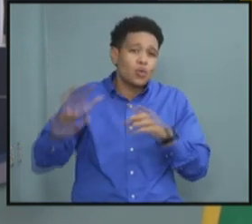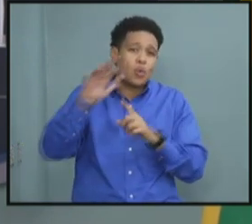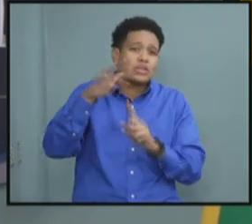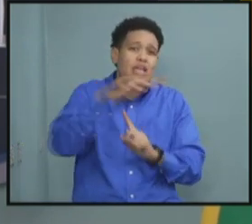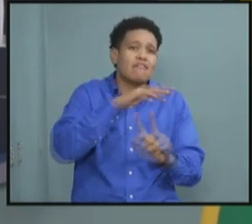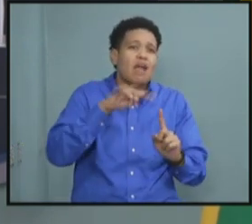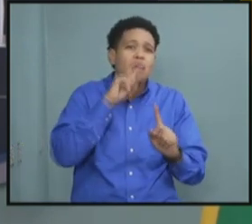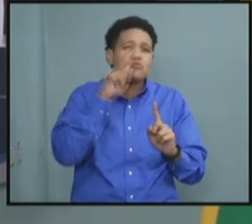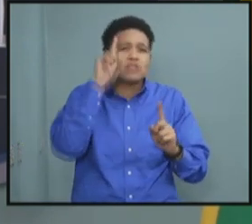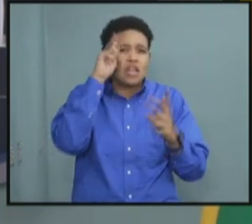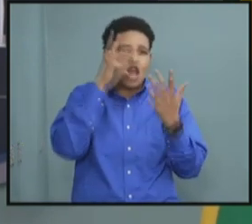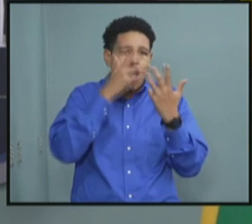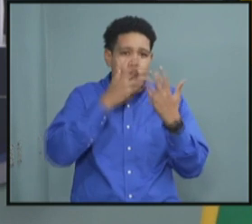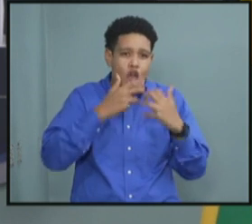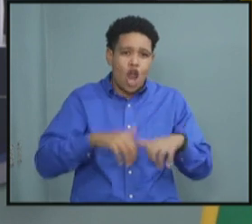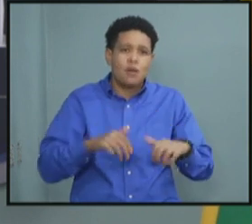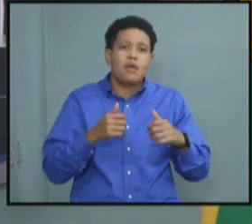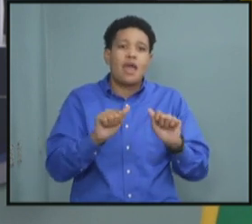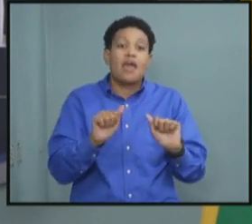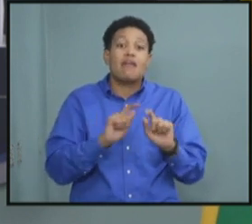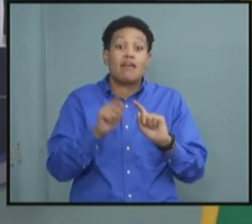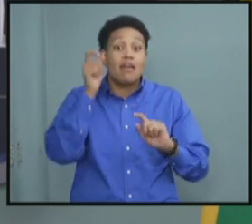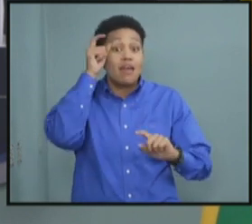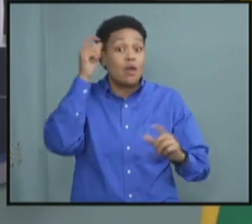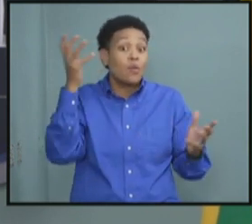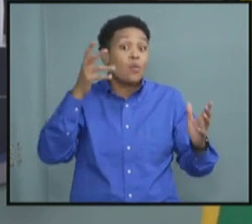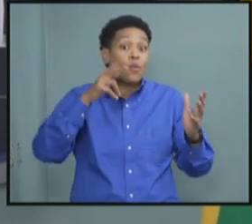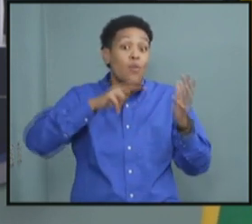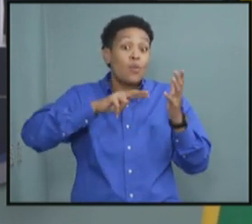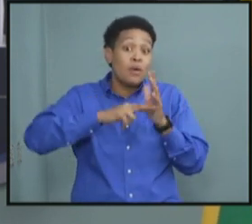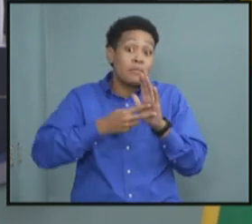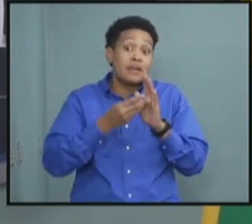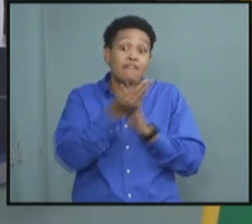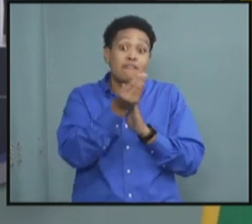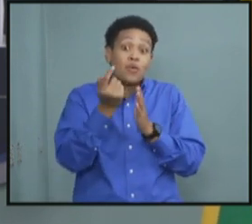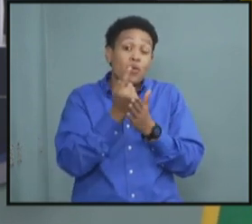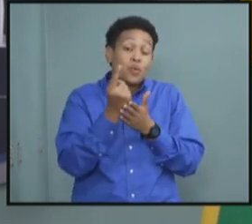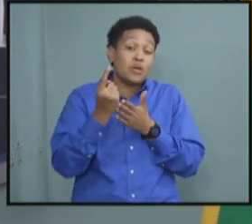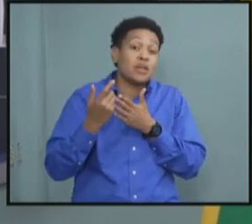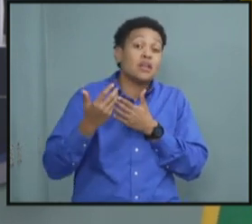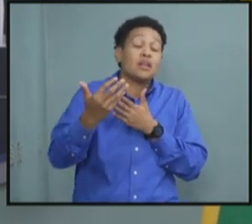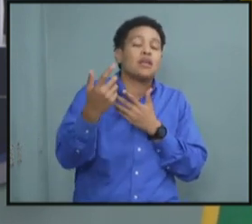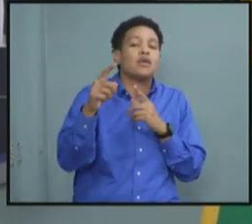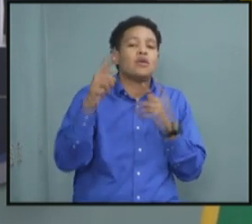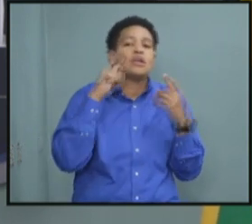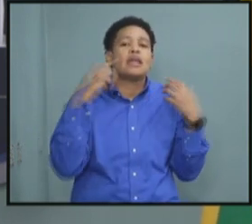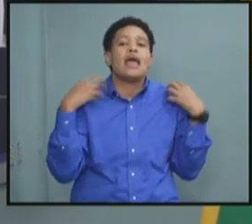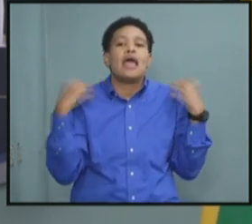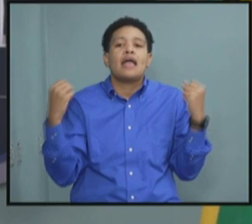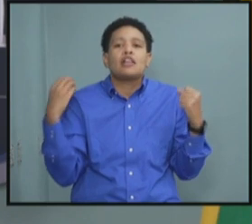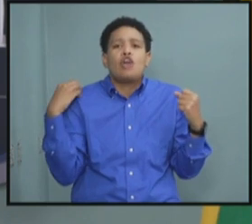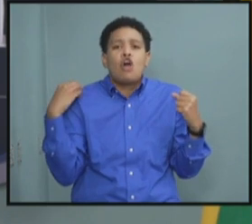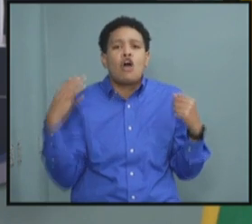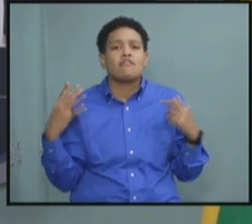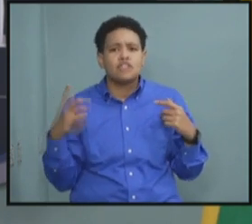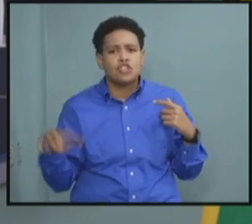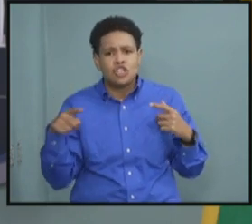And it's a collaborative effort. But what it will mean in the weeks to come is that the health officers